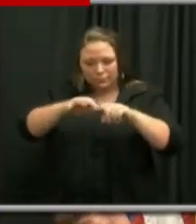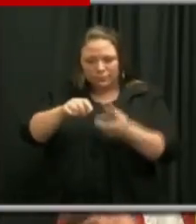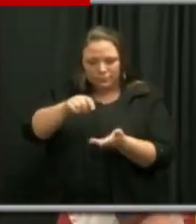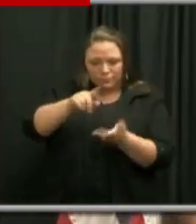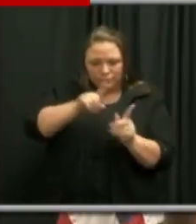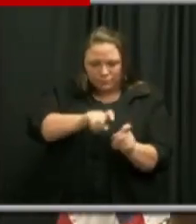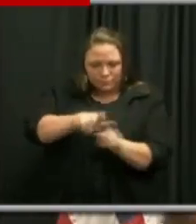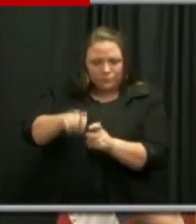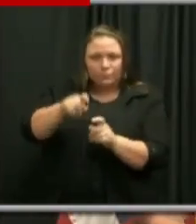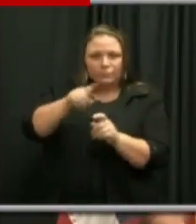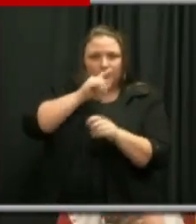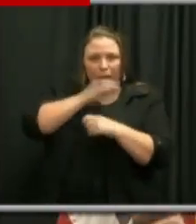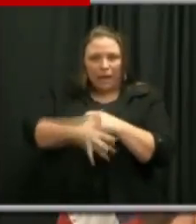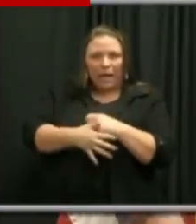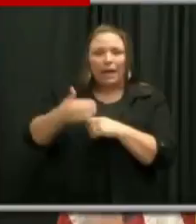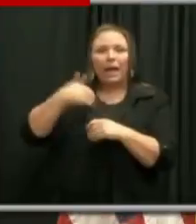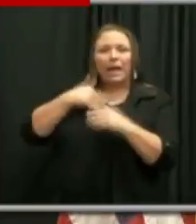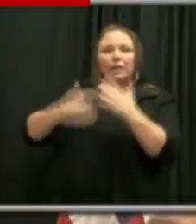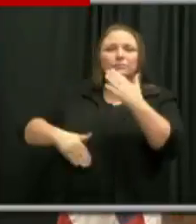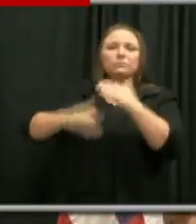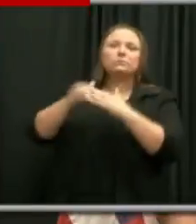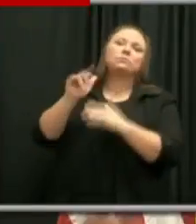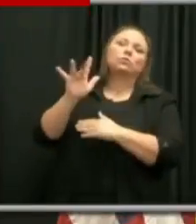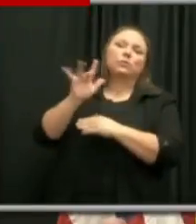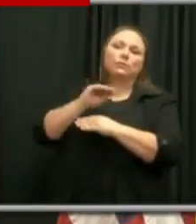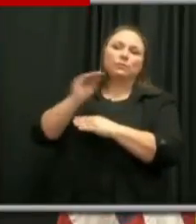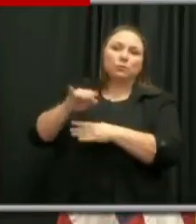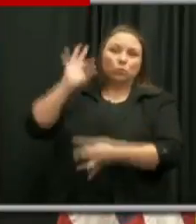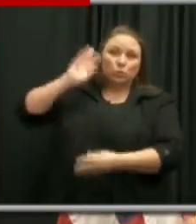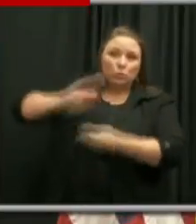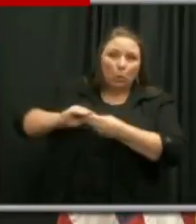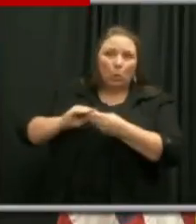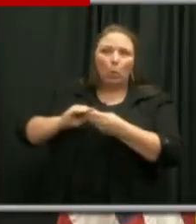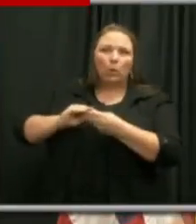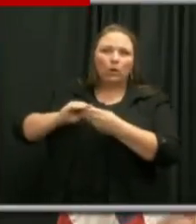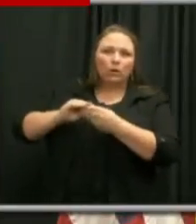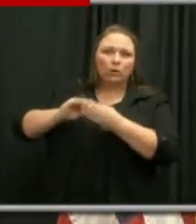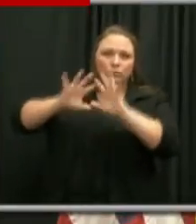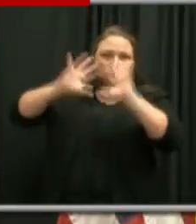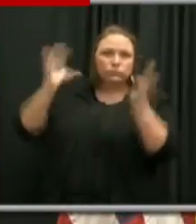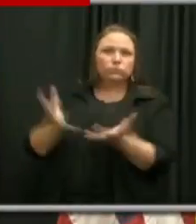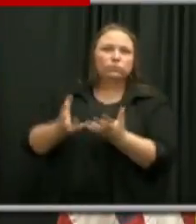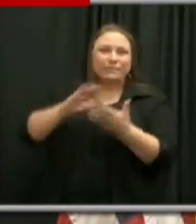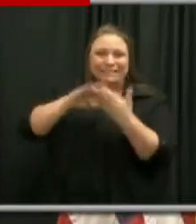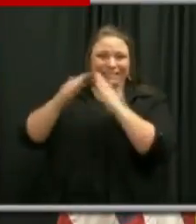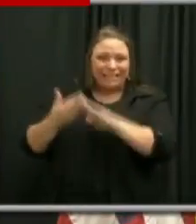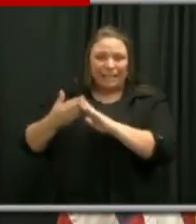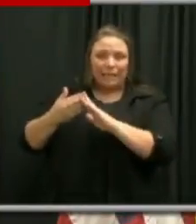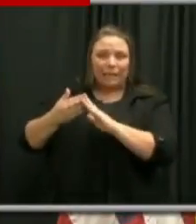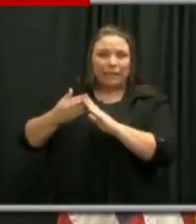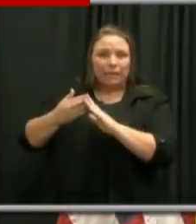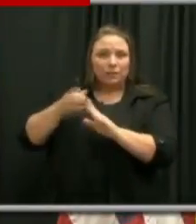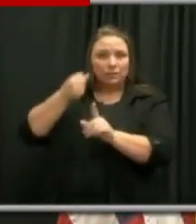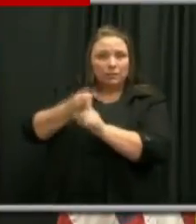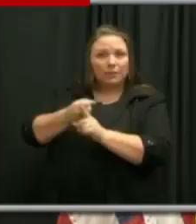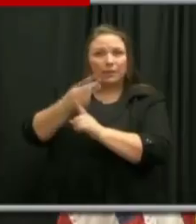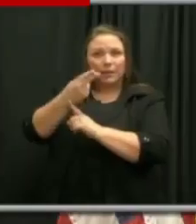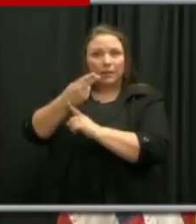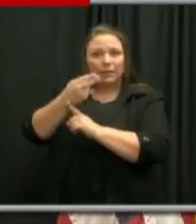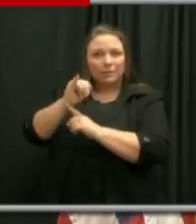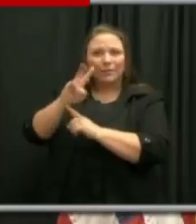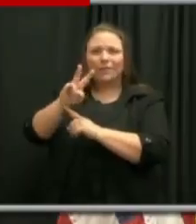of the data showed that as many as 25% of the total population of New York might have been infected by